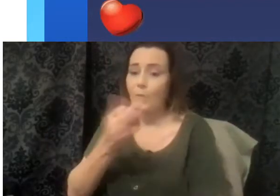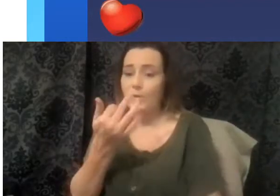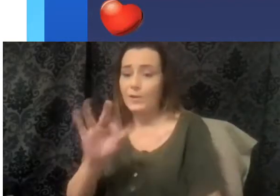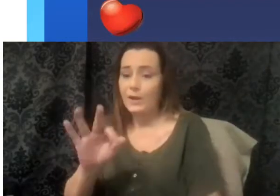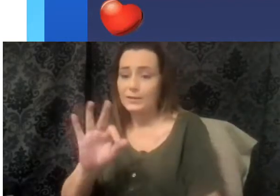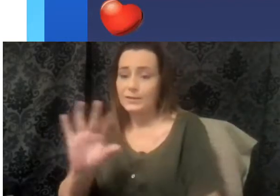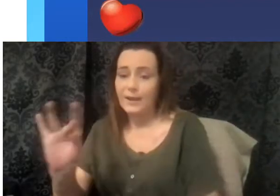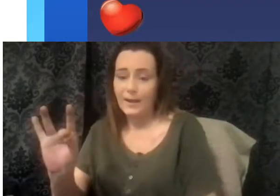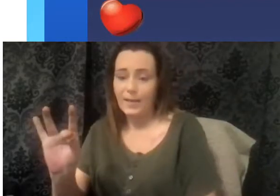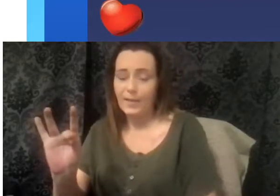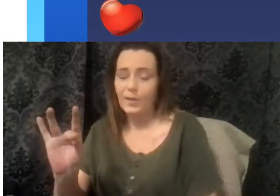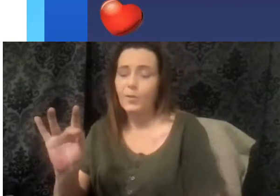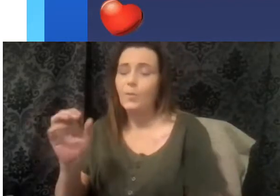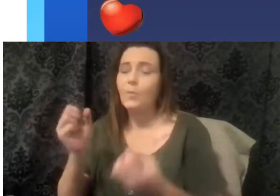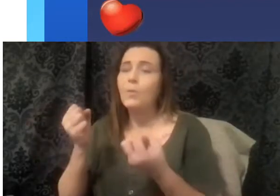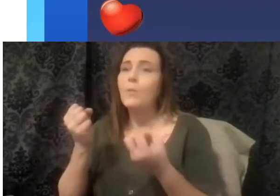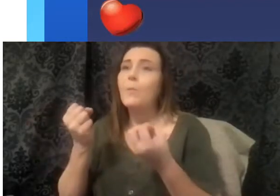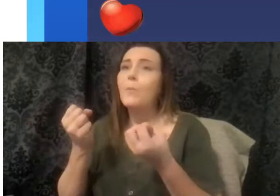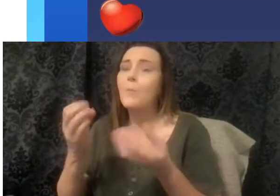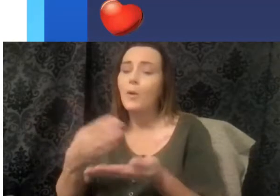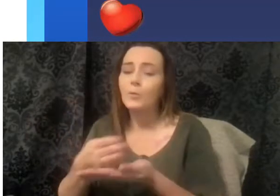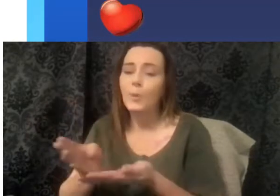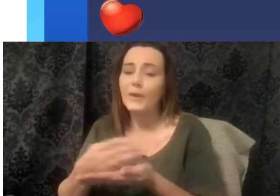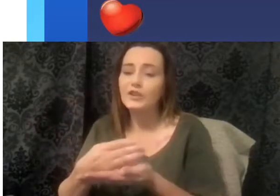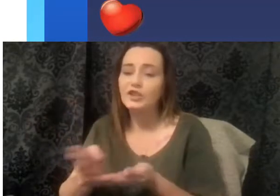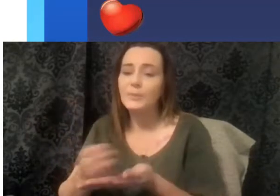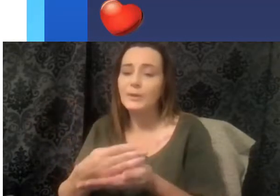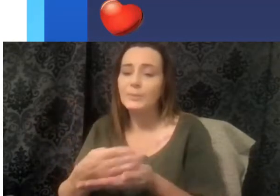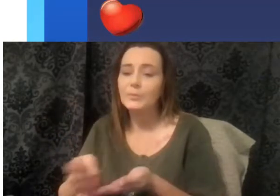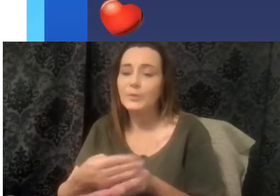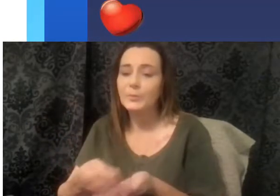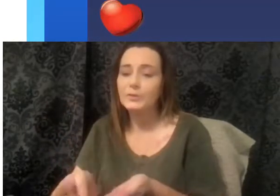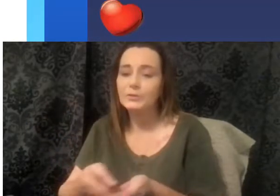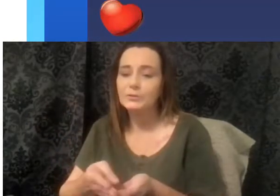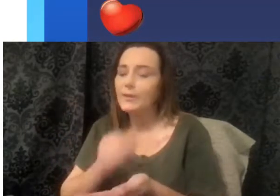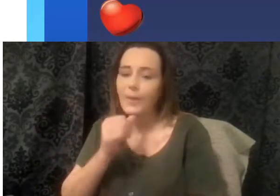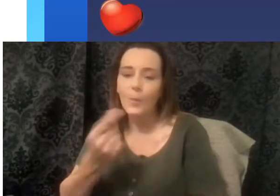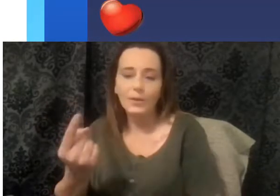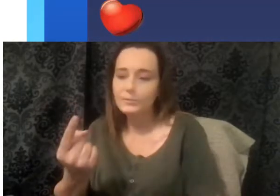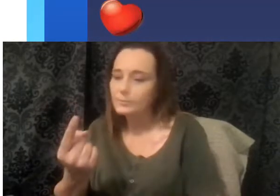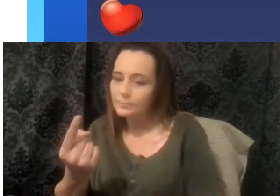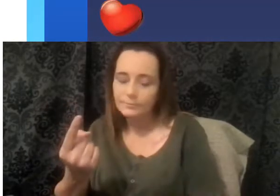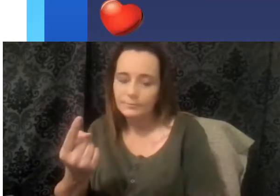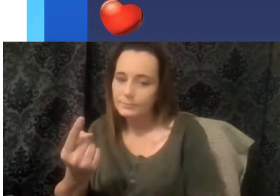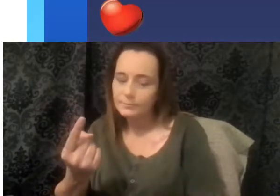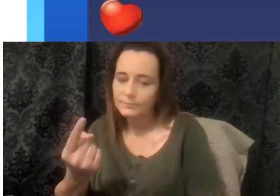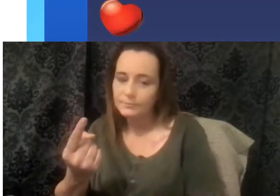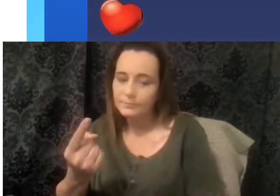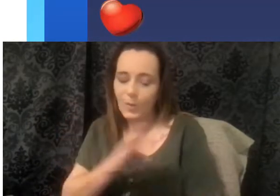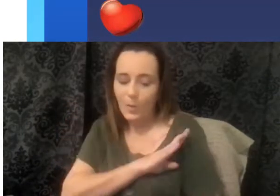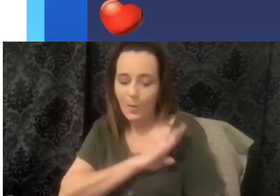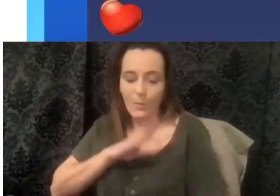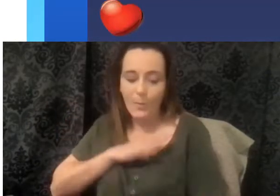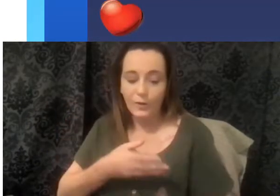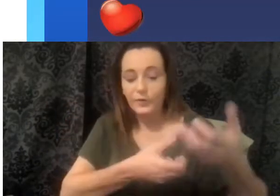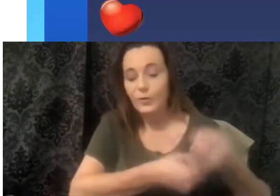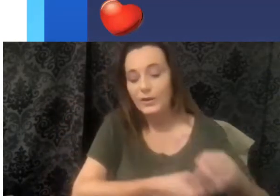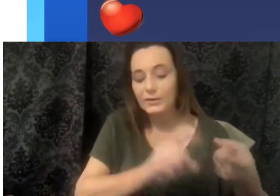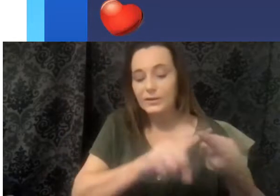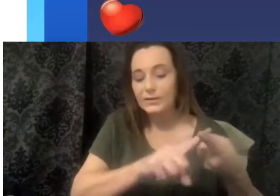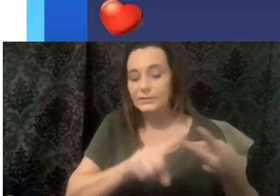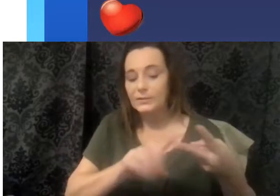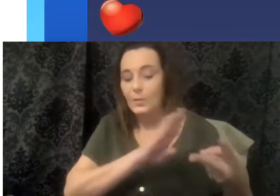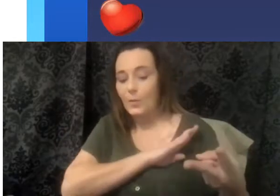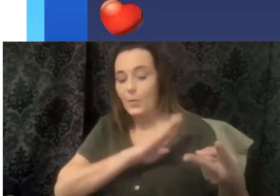were multiple budgets. There was not one budget. There was a board of trustees, a board of directors,